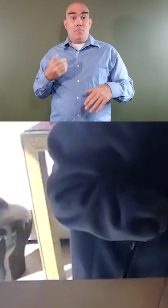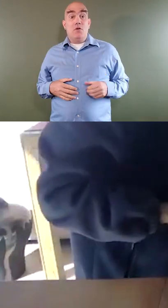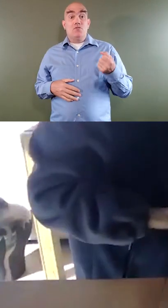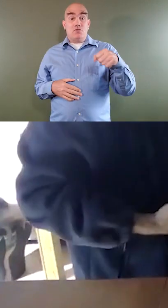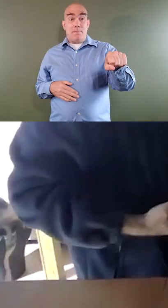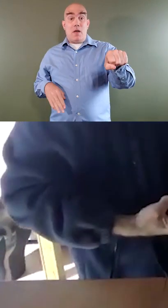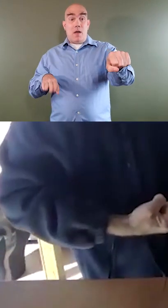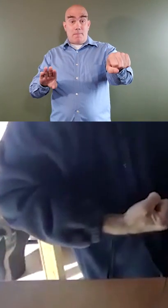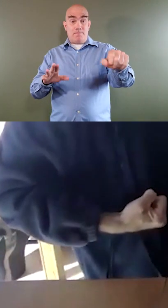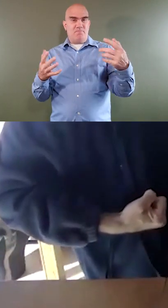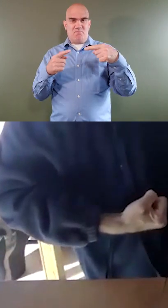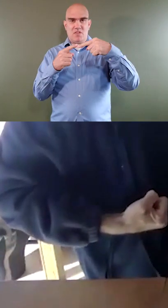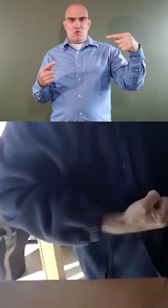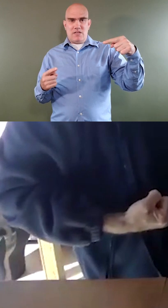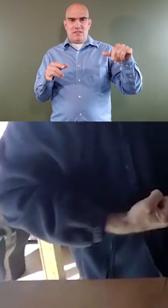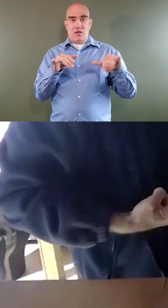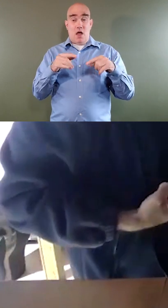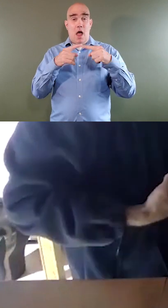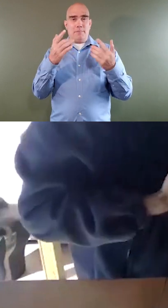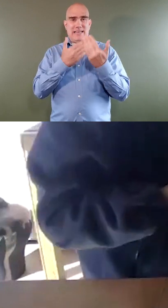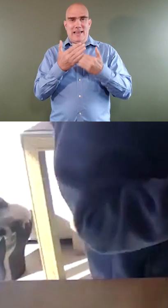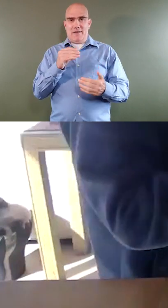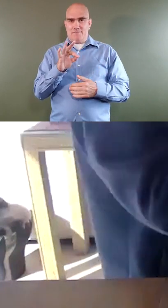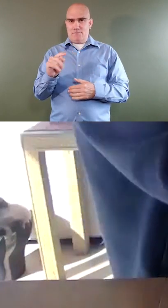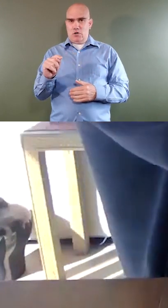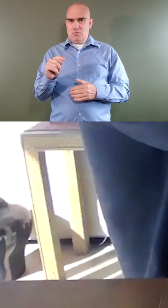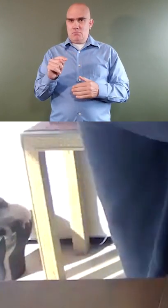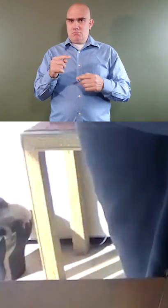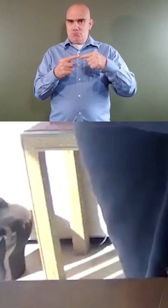just contralateral, the opposite hand and foot,